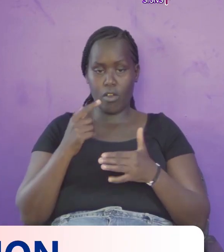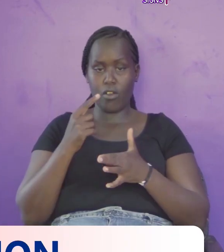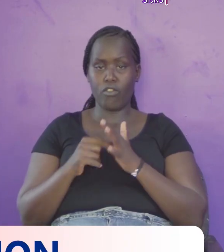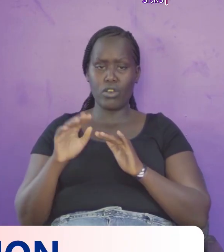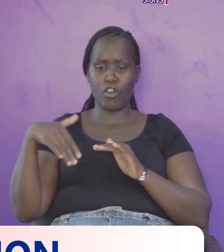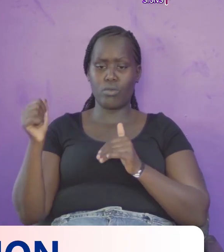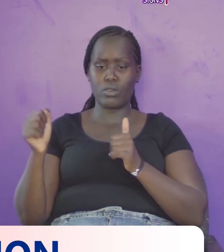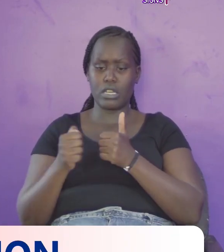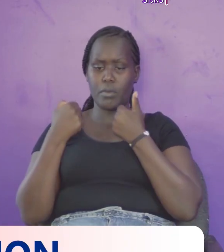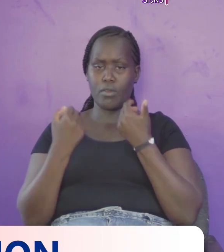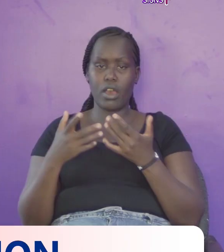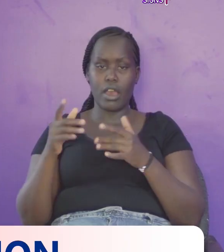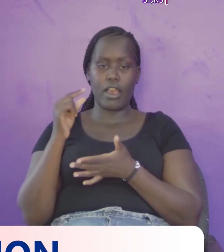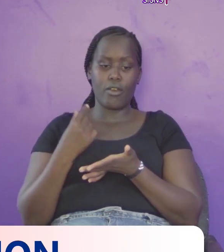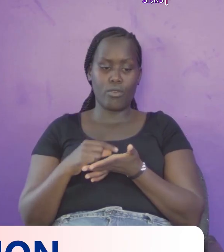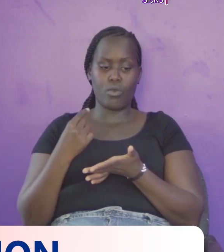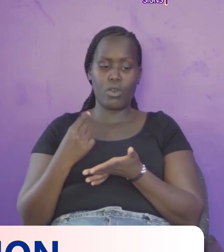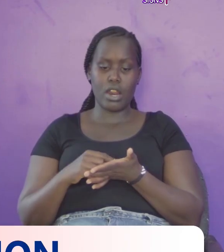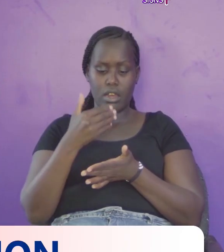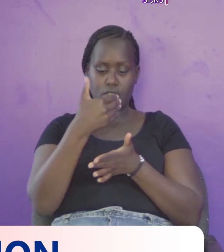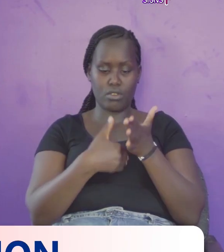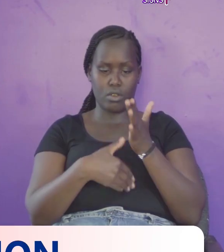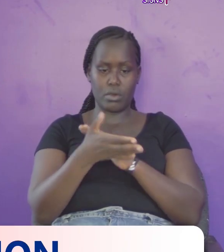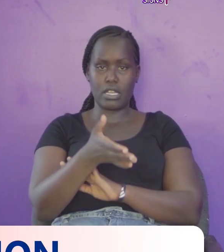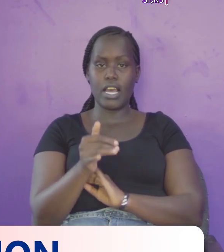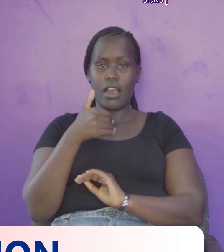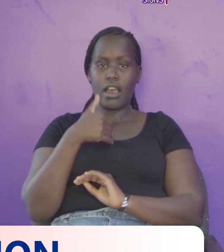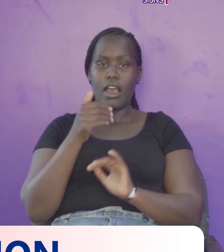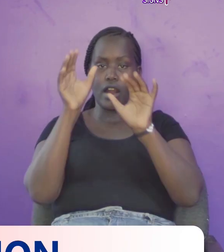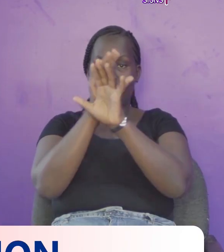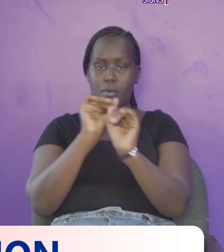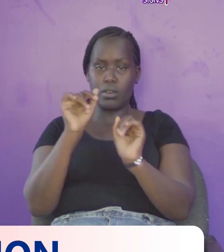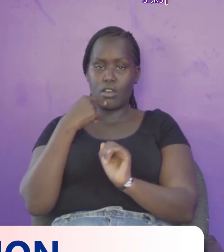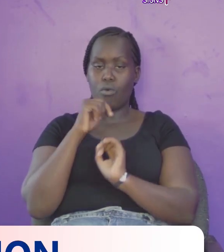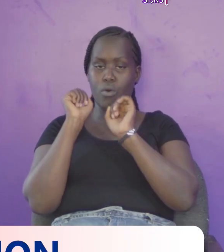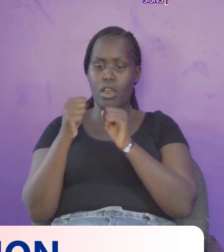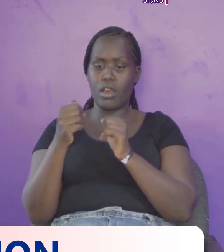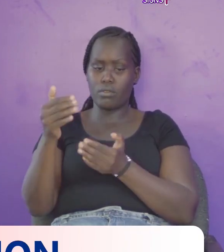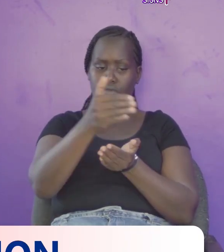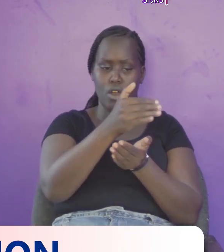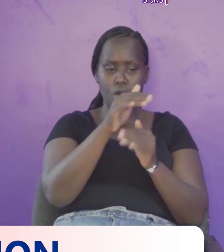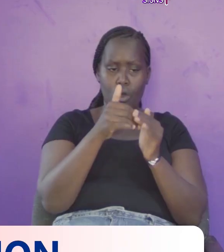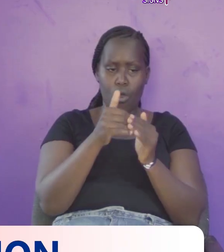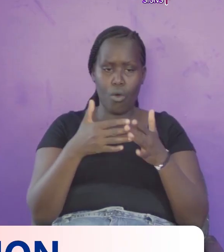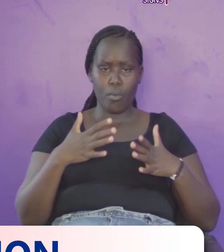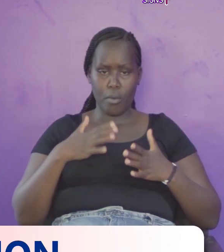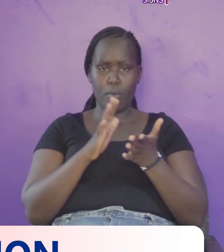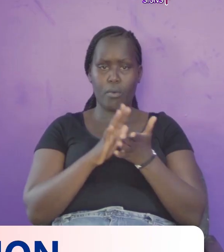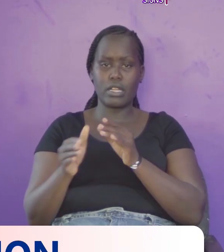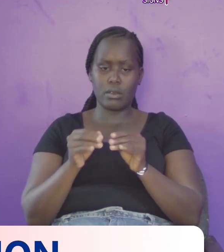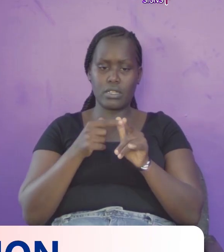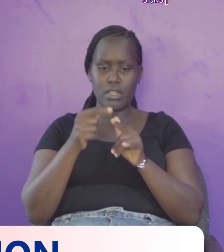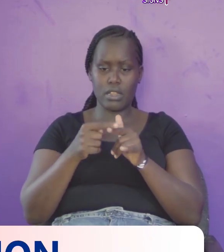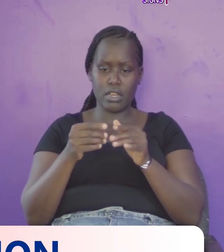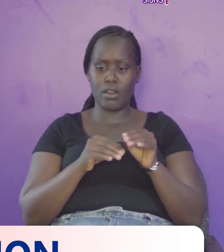Uganda. Right. Yeah, it is documented that Right. they had a president who could collect all people with disability and throw them in River Nile. Idi Amin. You